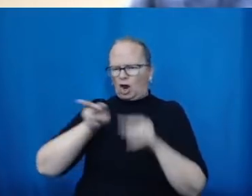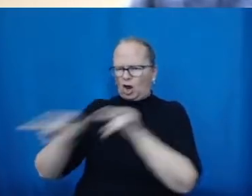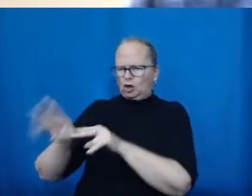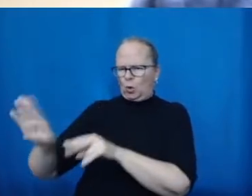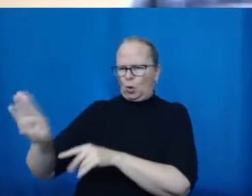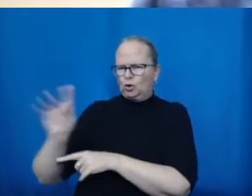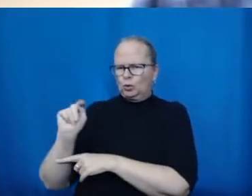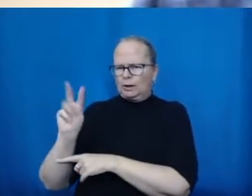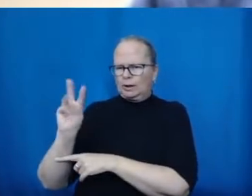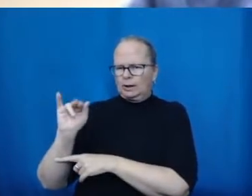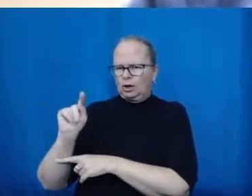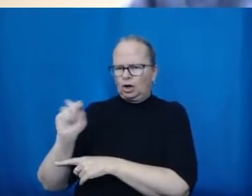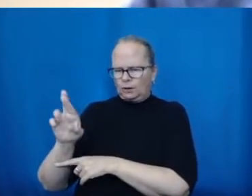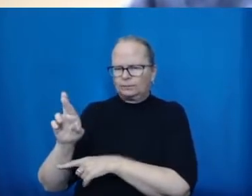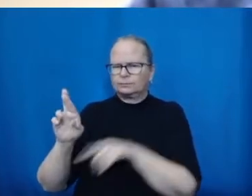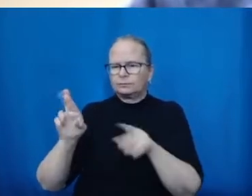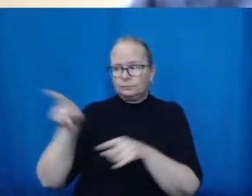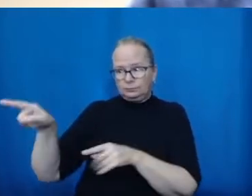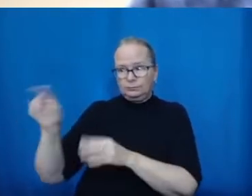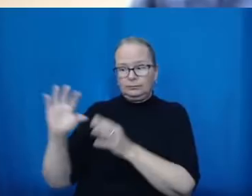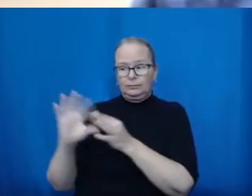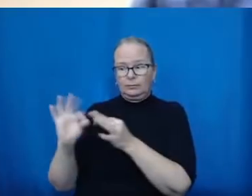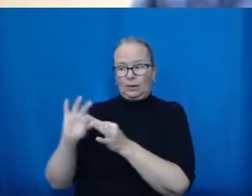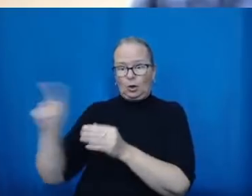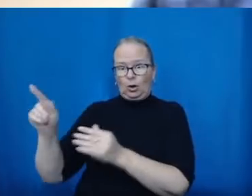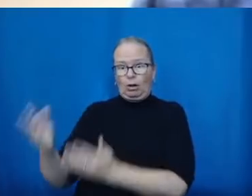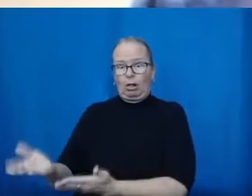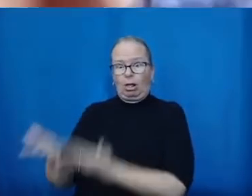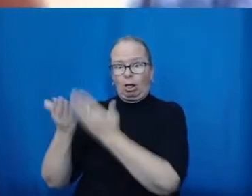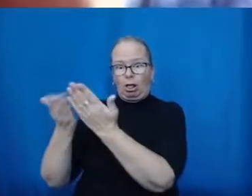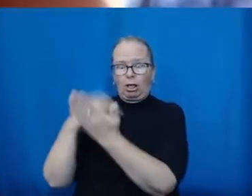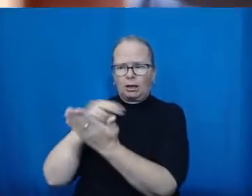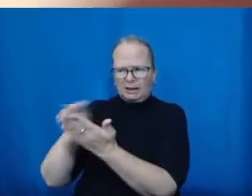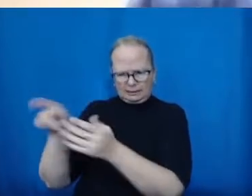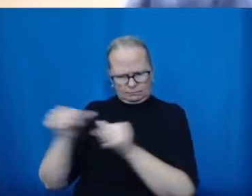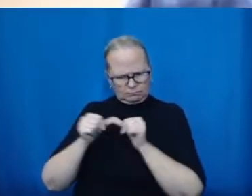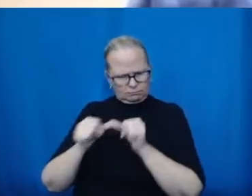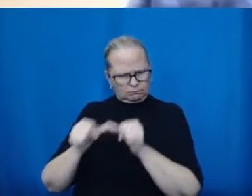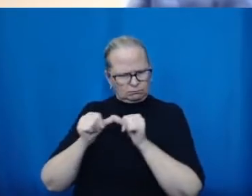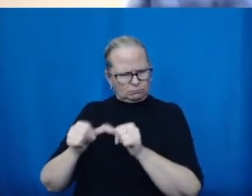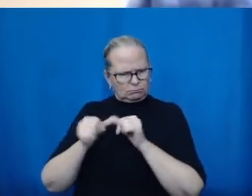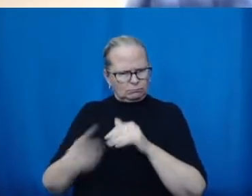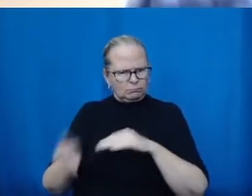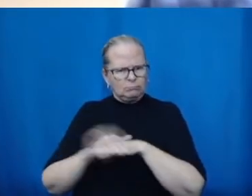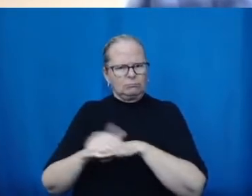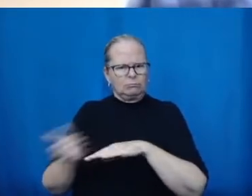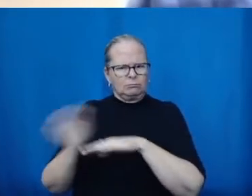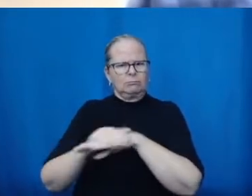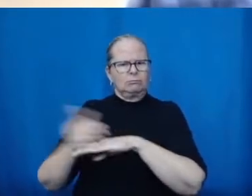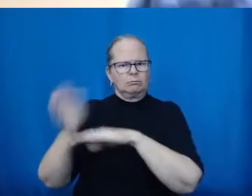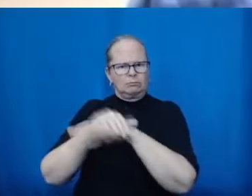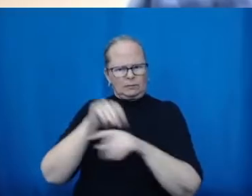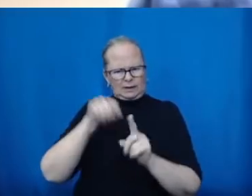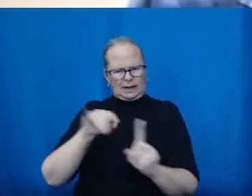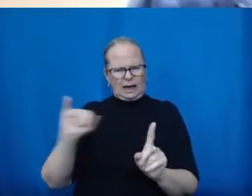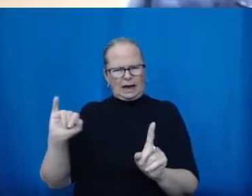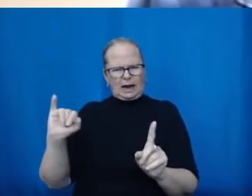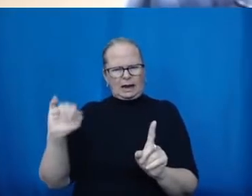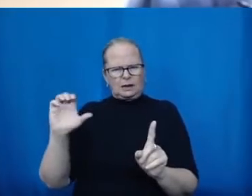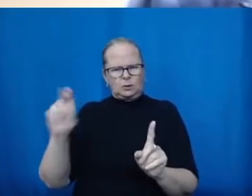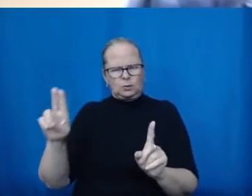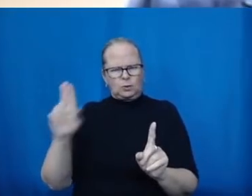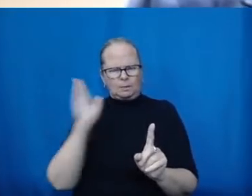increase to our ICU beds. I think this is craziness that we're not announcing a fire break at this time. It's